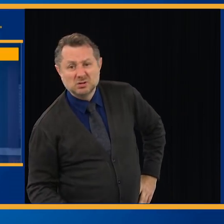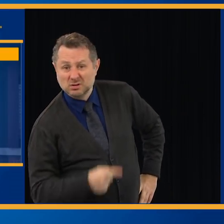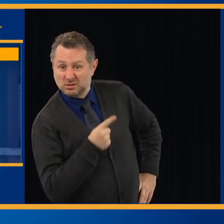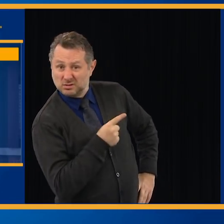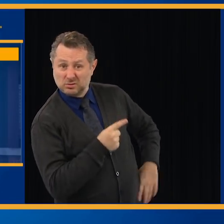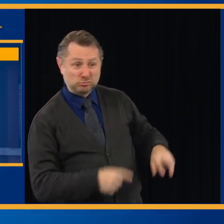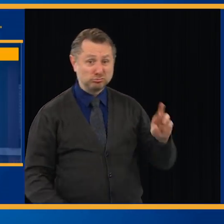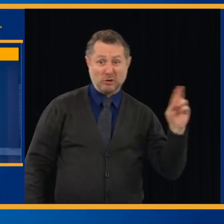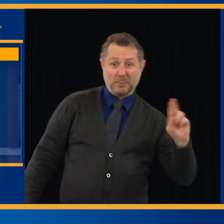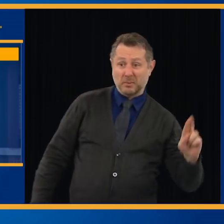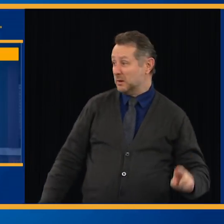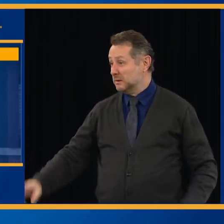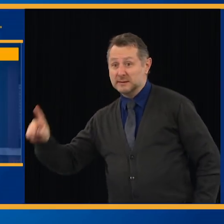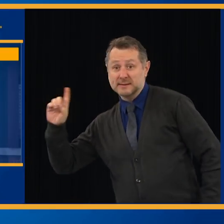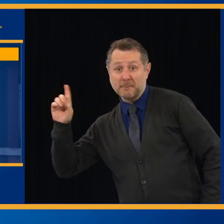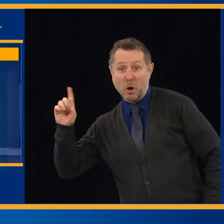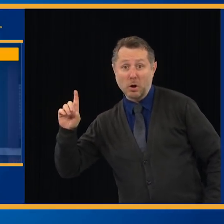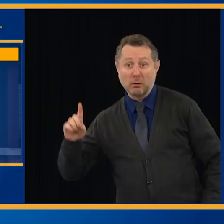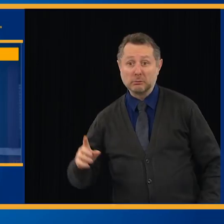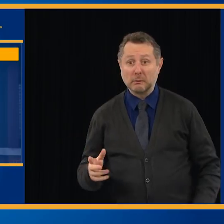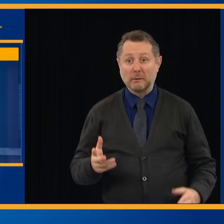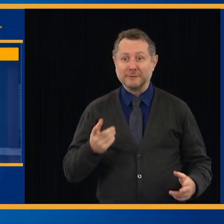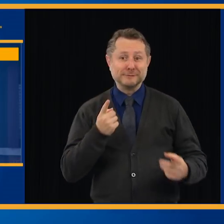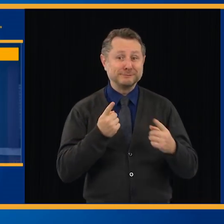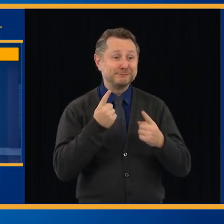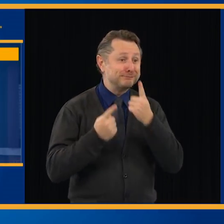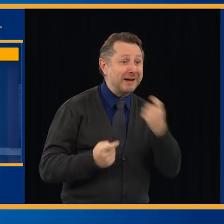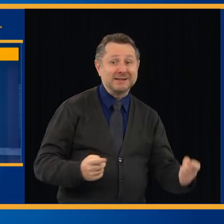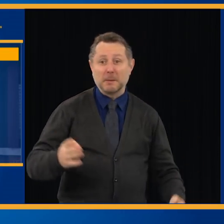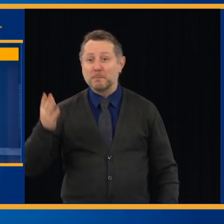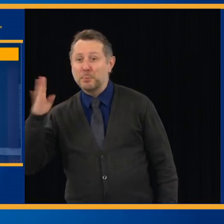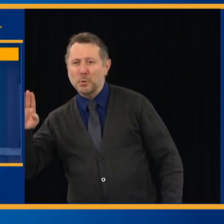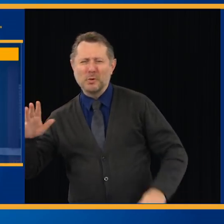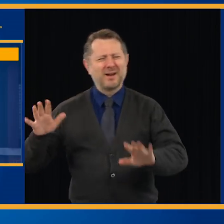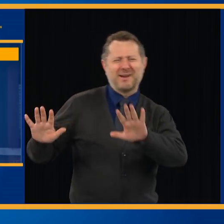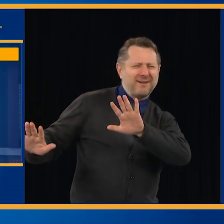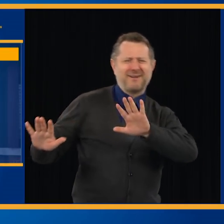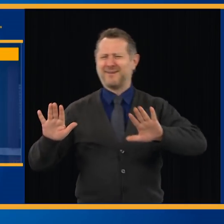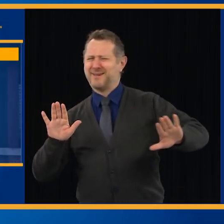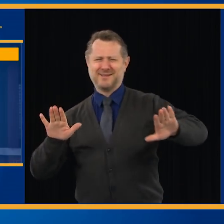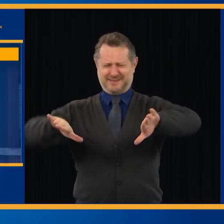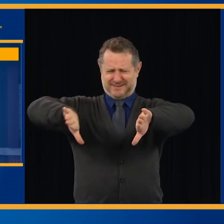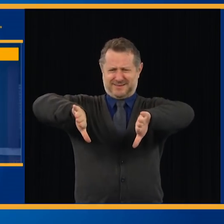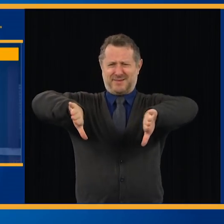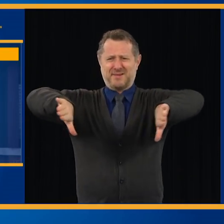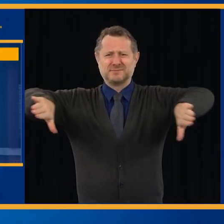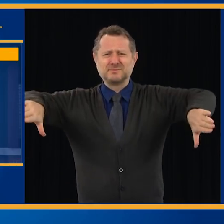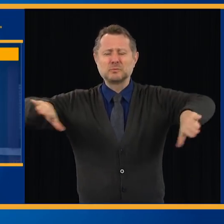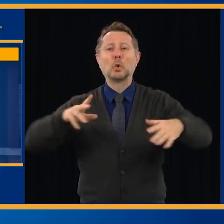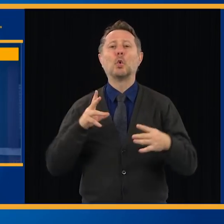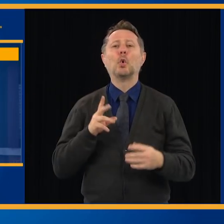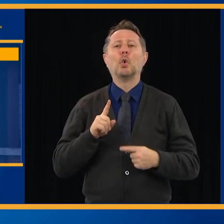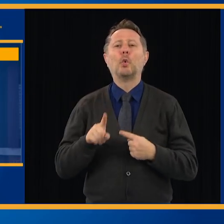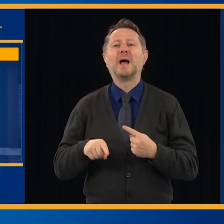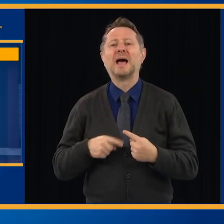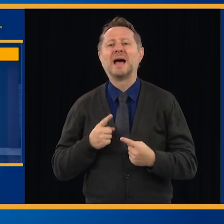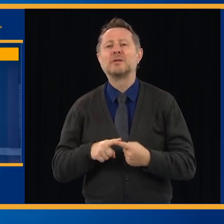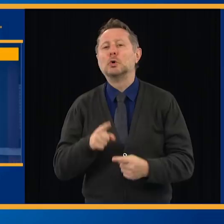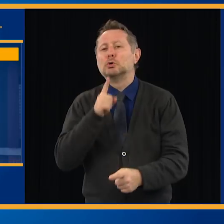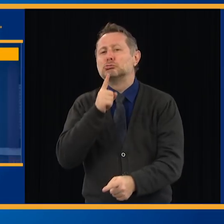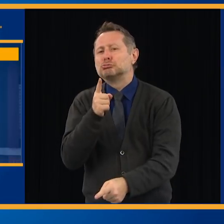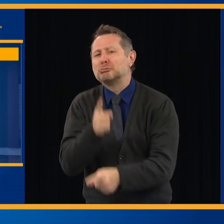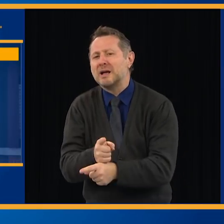politics, if there was ever going to be a moment where we could say, you know what, let's